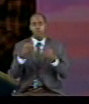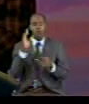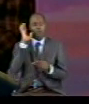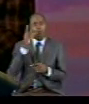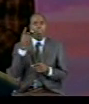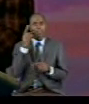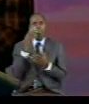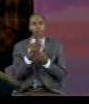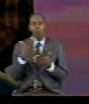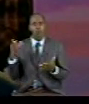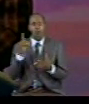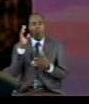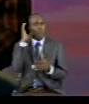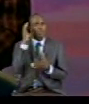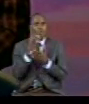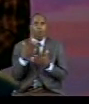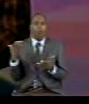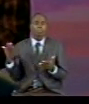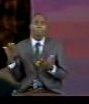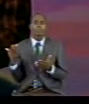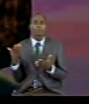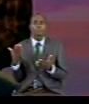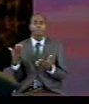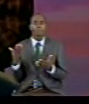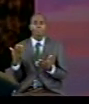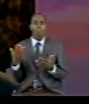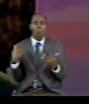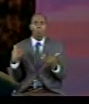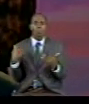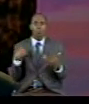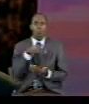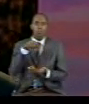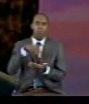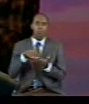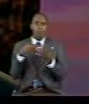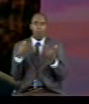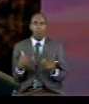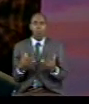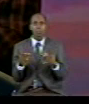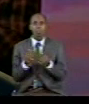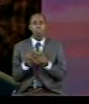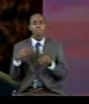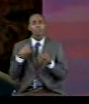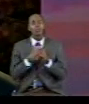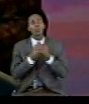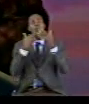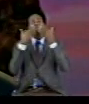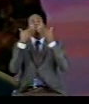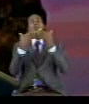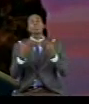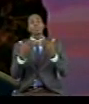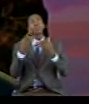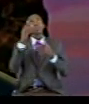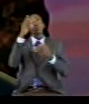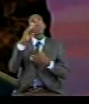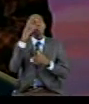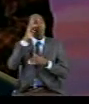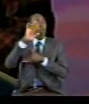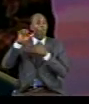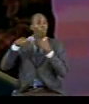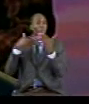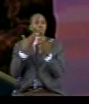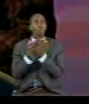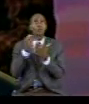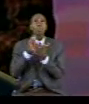will hear something. We shall rise up together as we thank God for all that the Lord has done for us